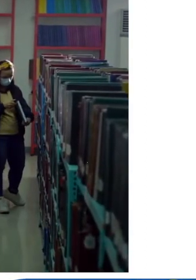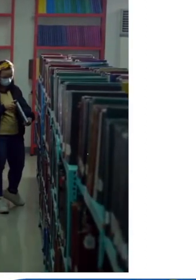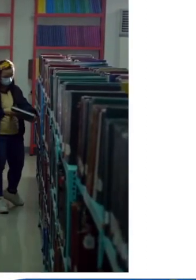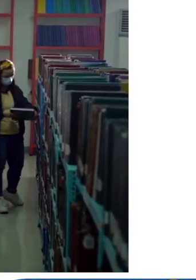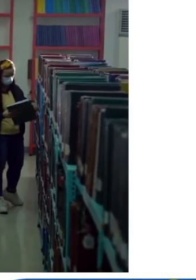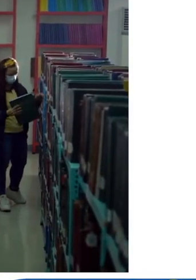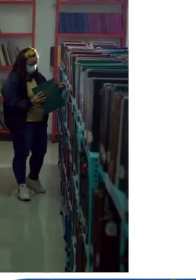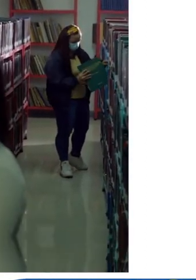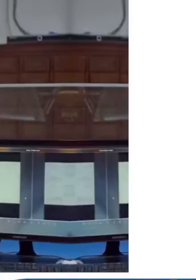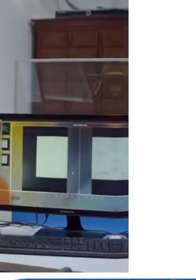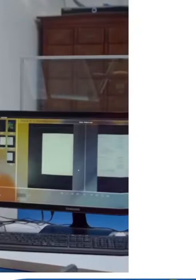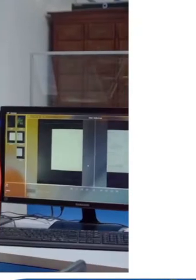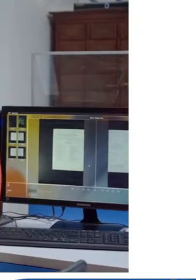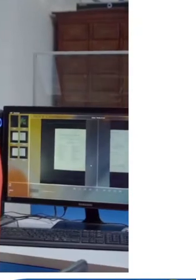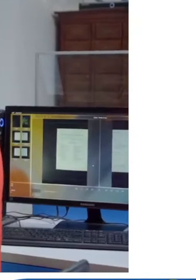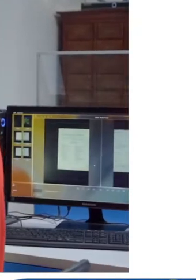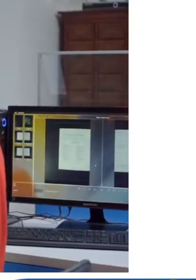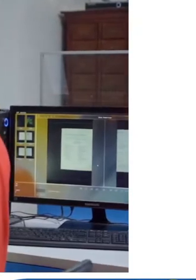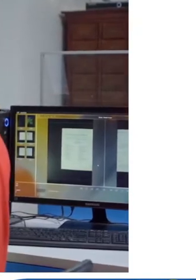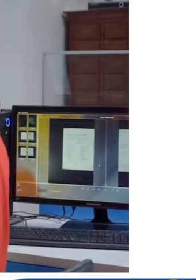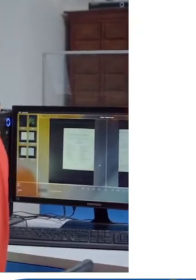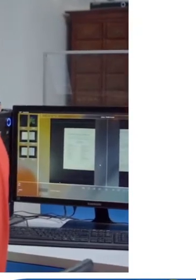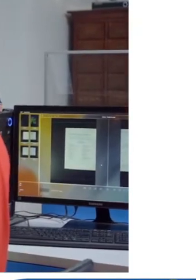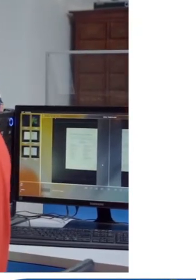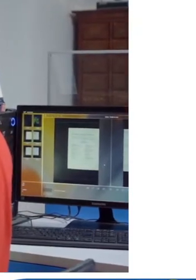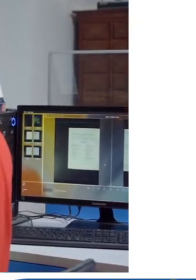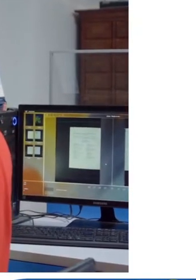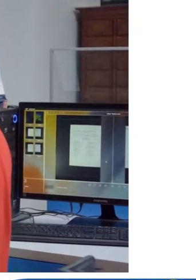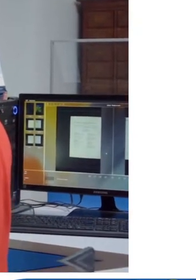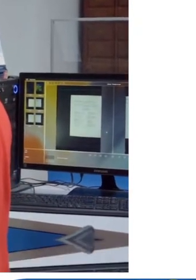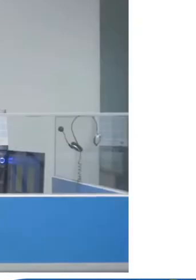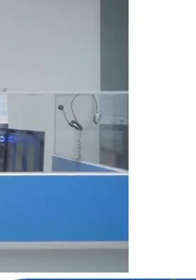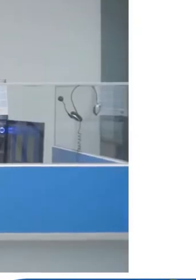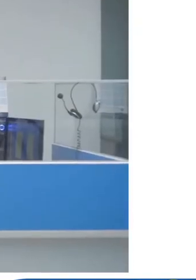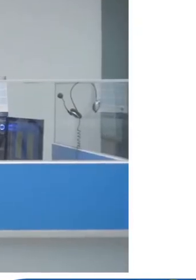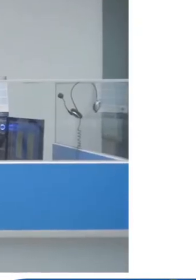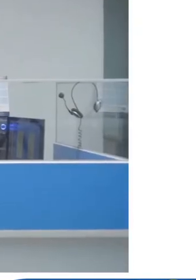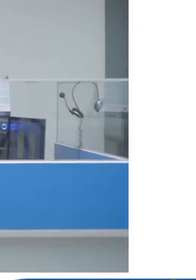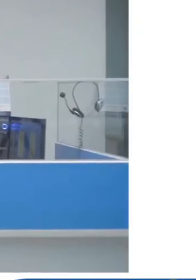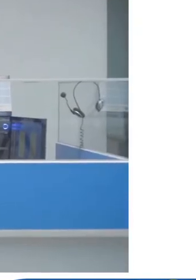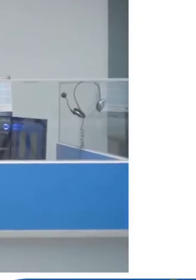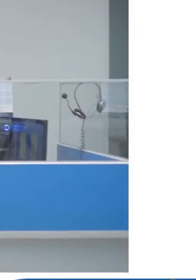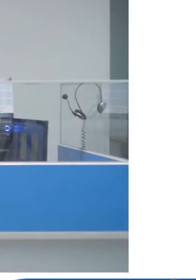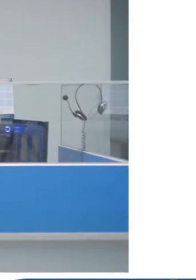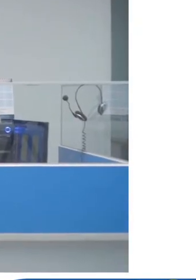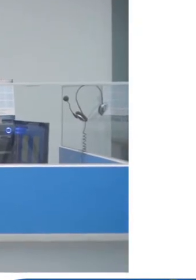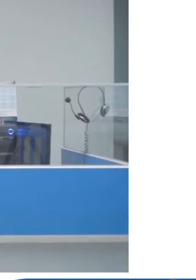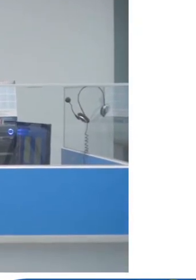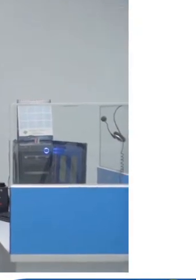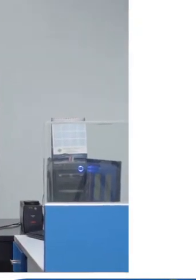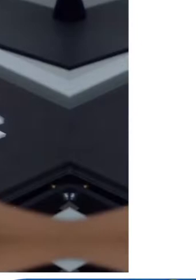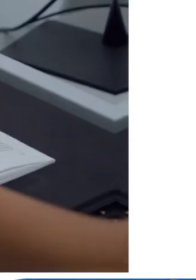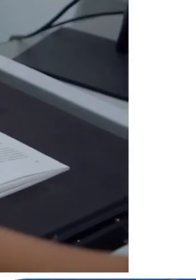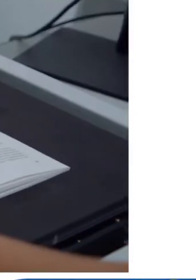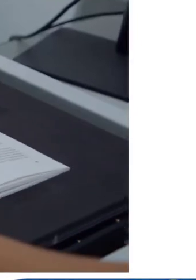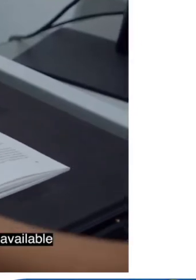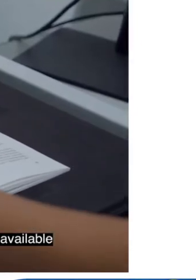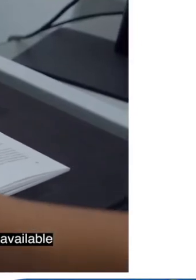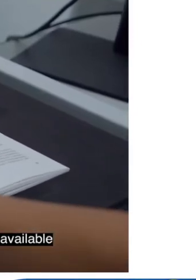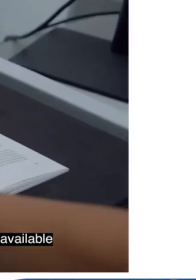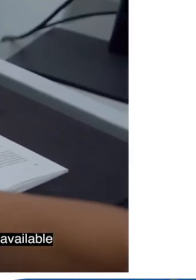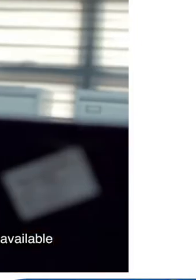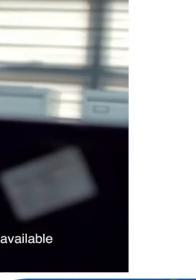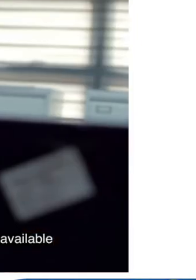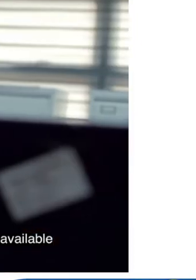What we did is, essentially, we tried to digitize all our library materials that are fit for sharing.